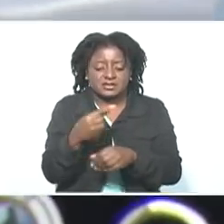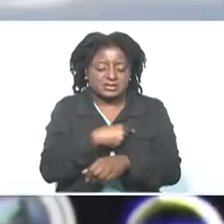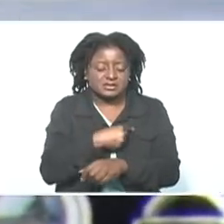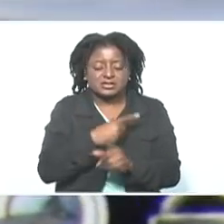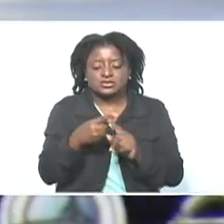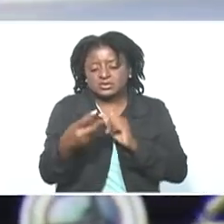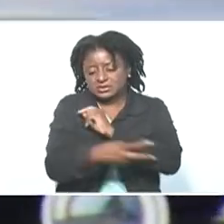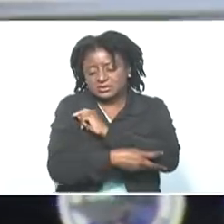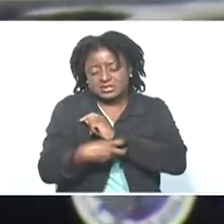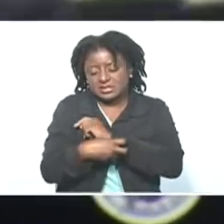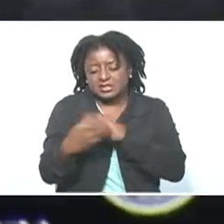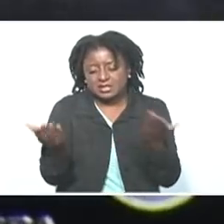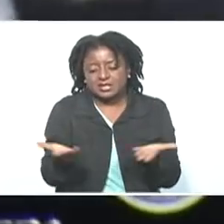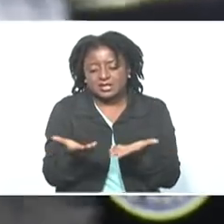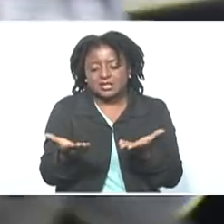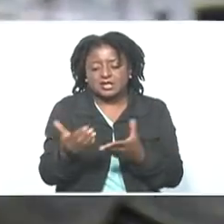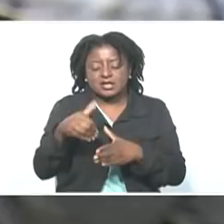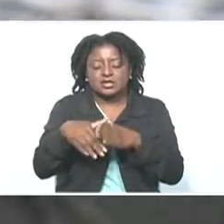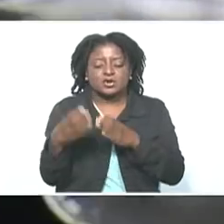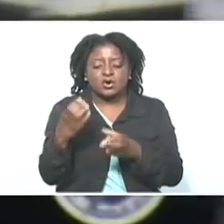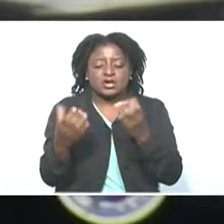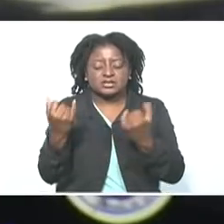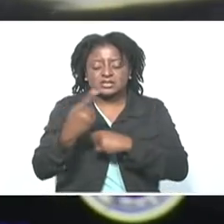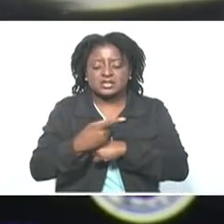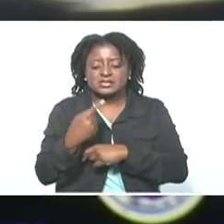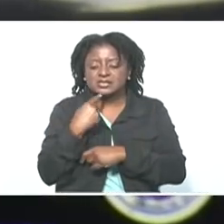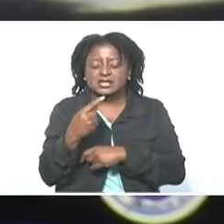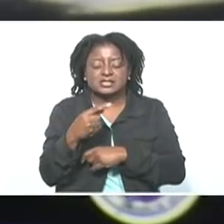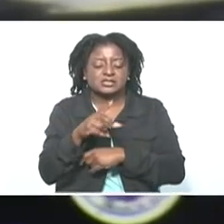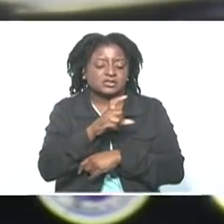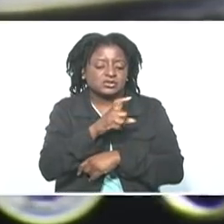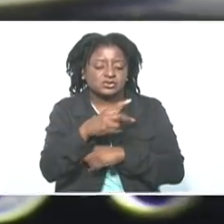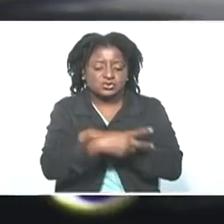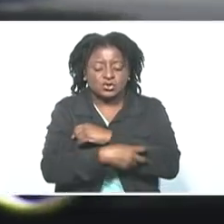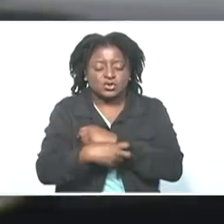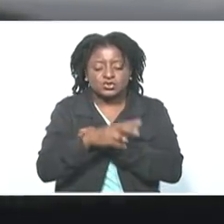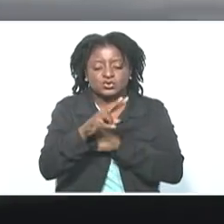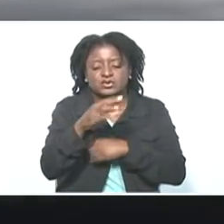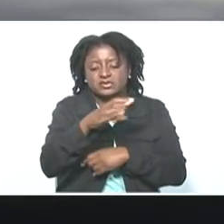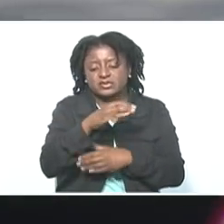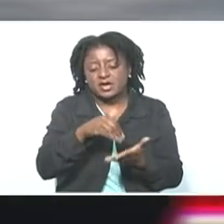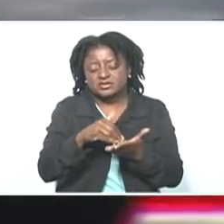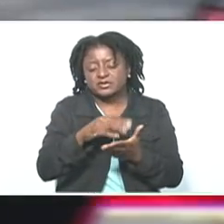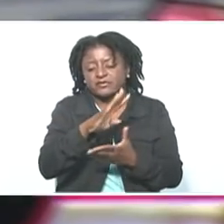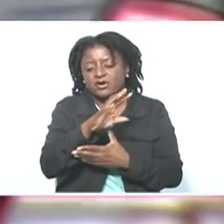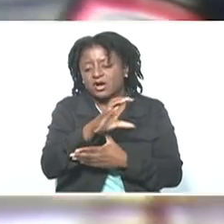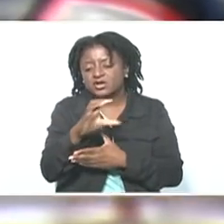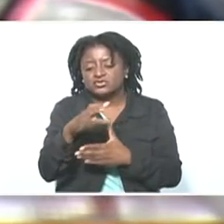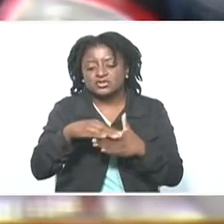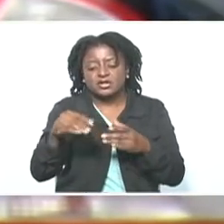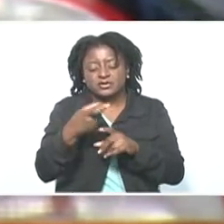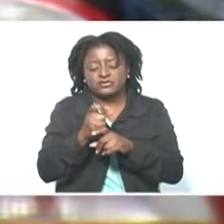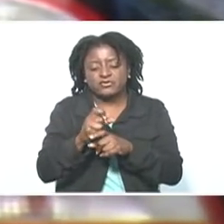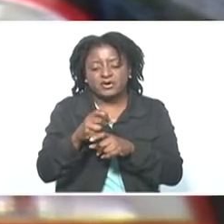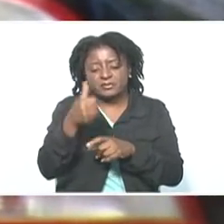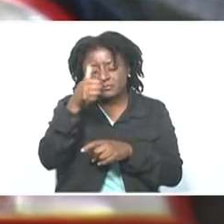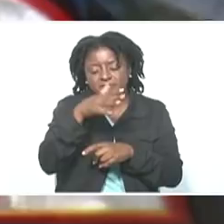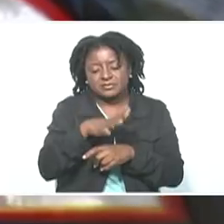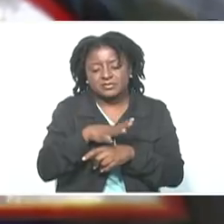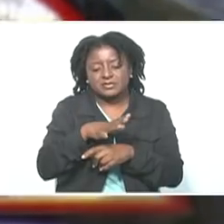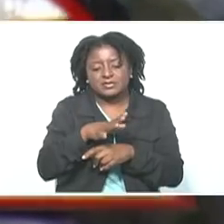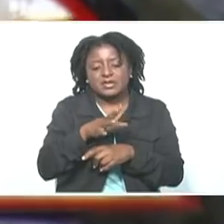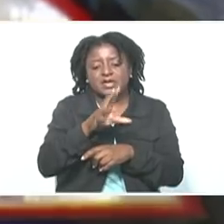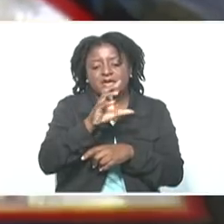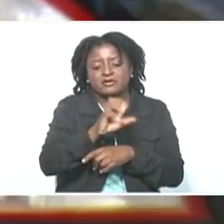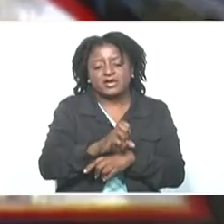when he appeared in court today. Police say he stole $2,400 from an Ecuadorian, Jamie Mindiola, a